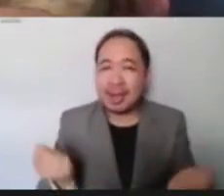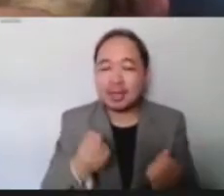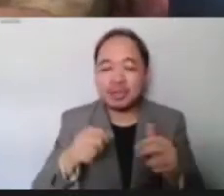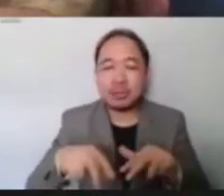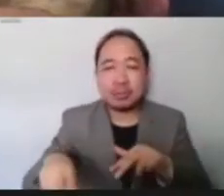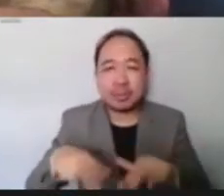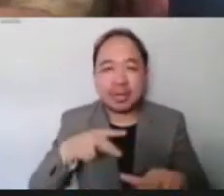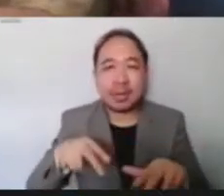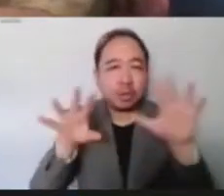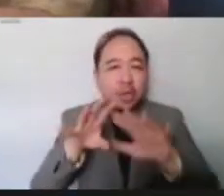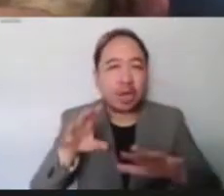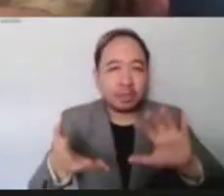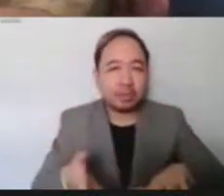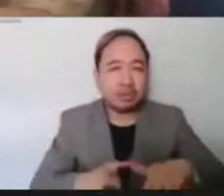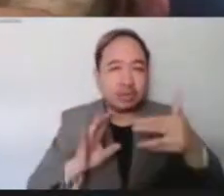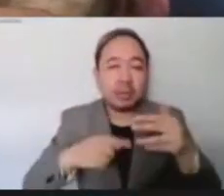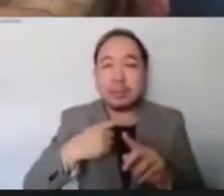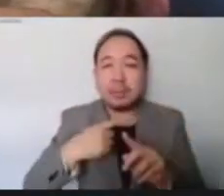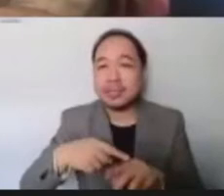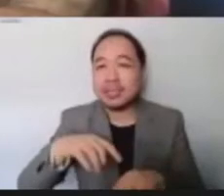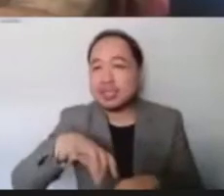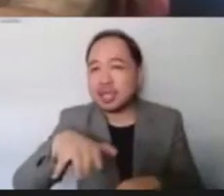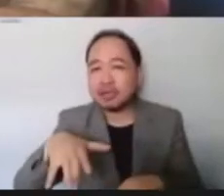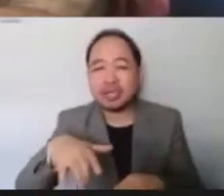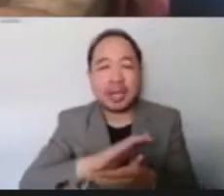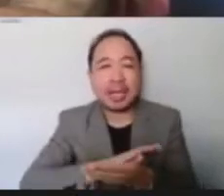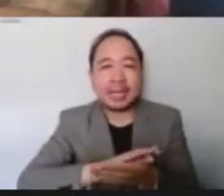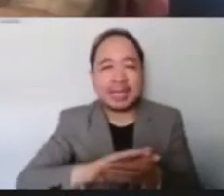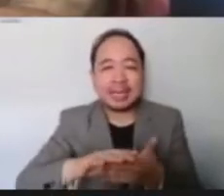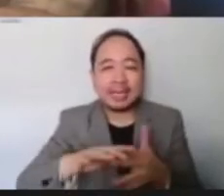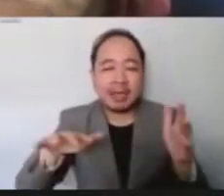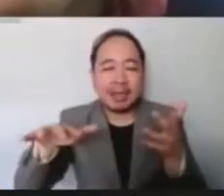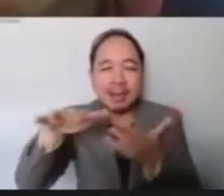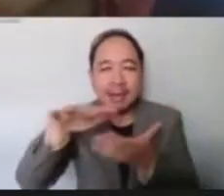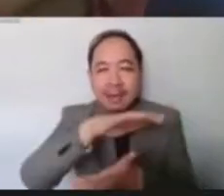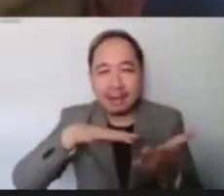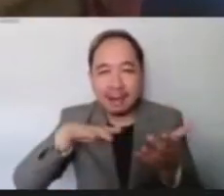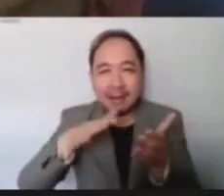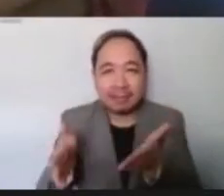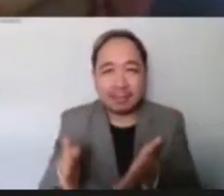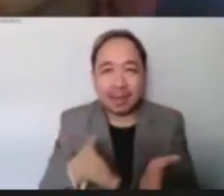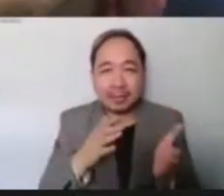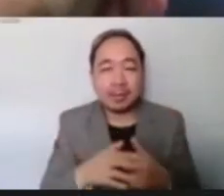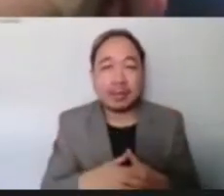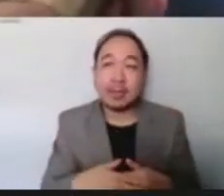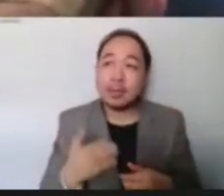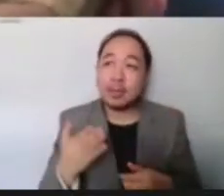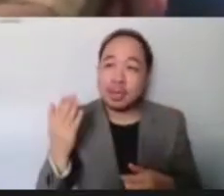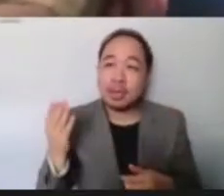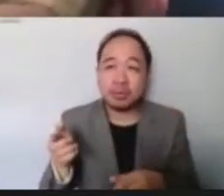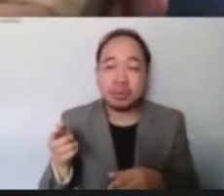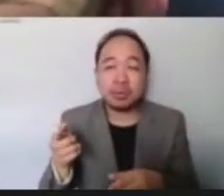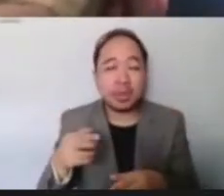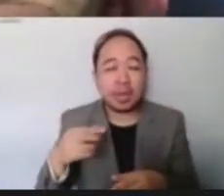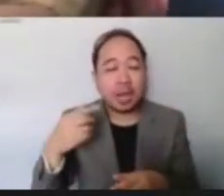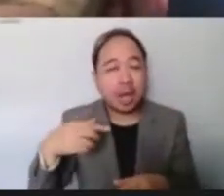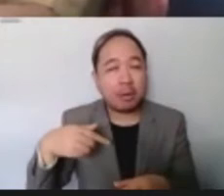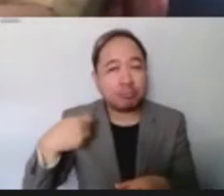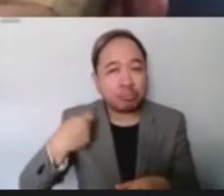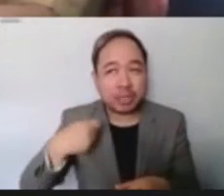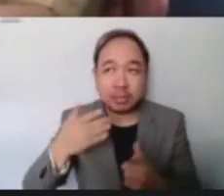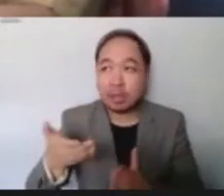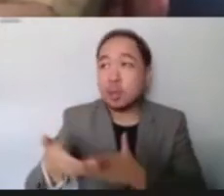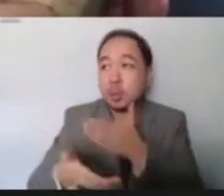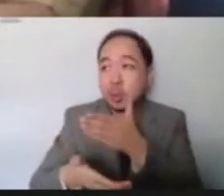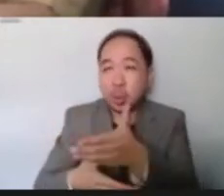program our prime minister had outlined at Co-op 26 Summit in Glasgow India's commitment for scaling